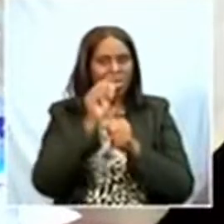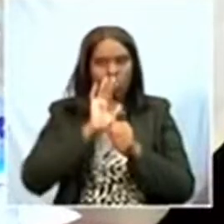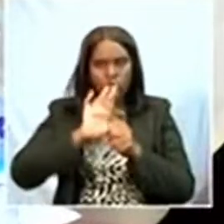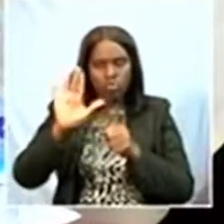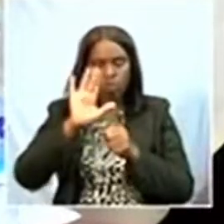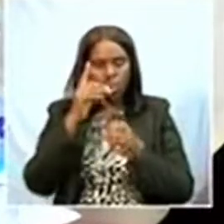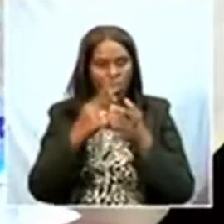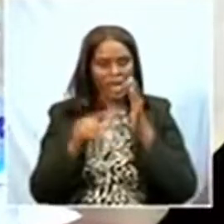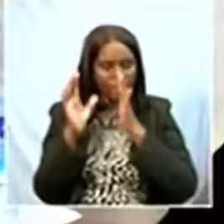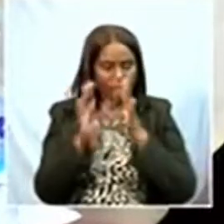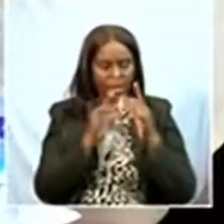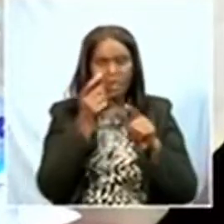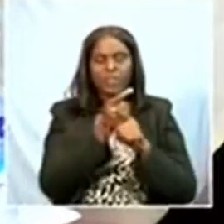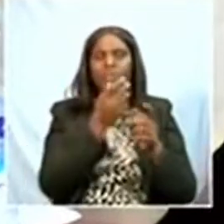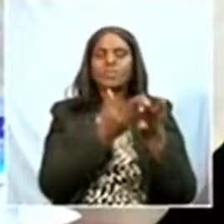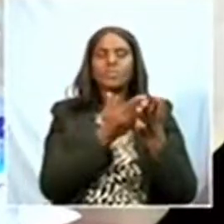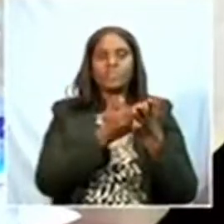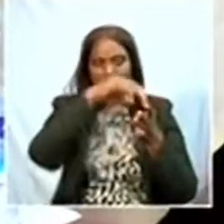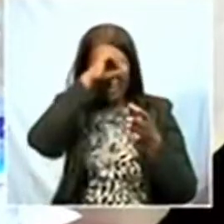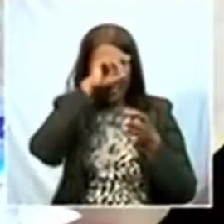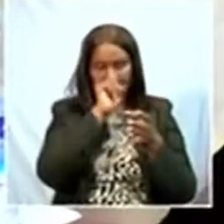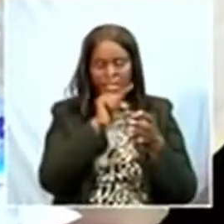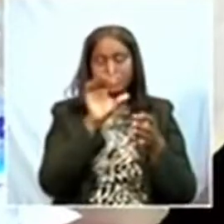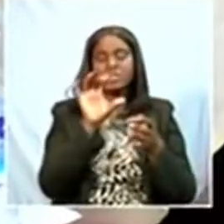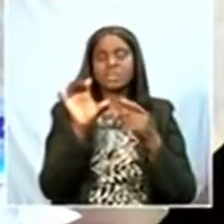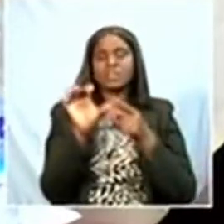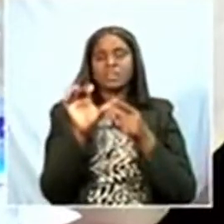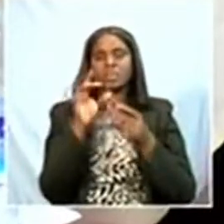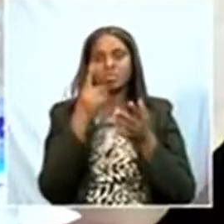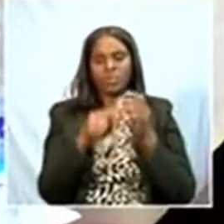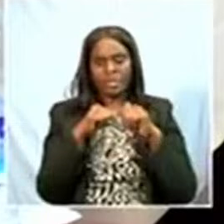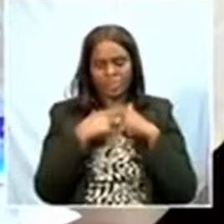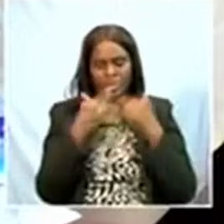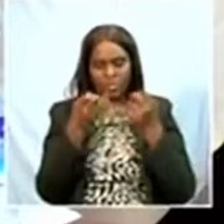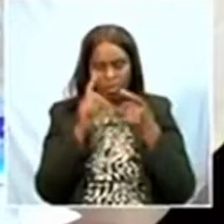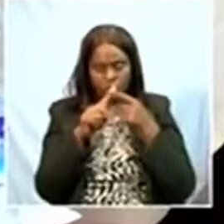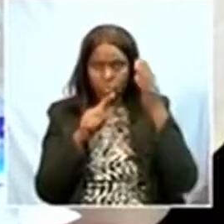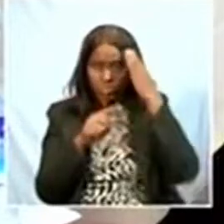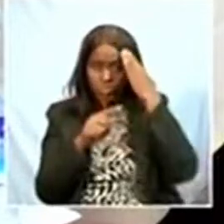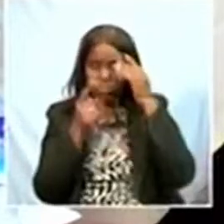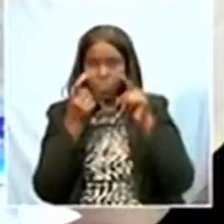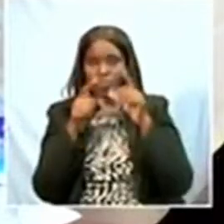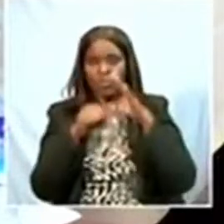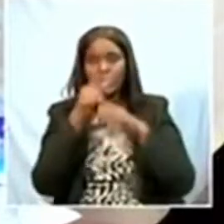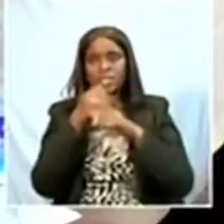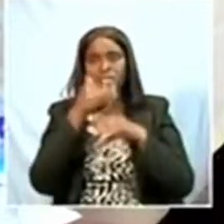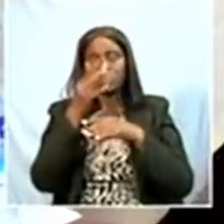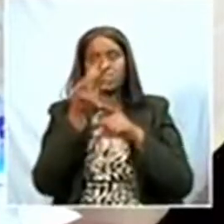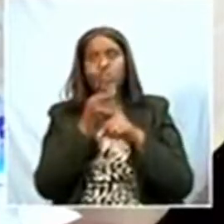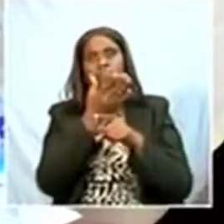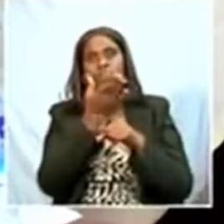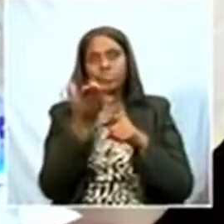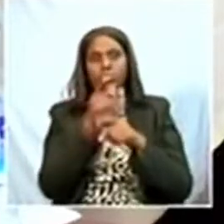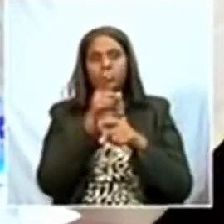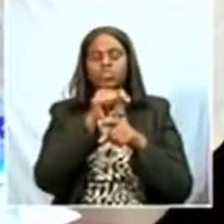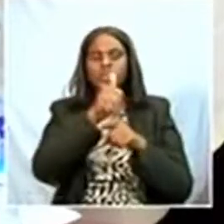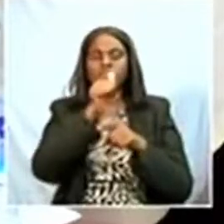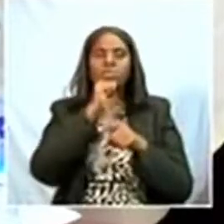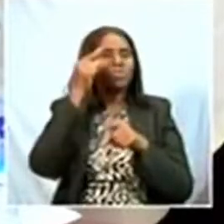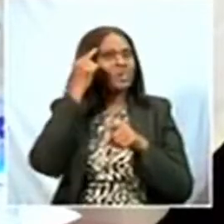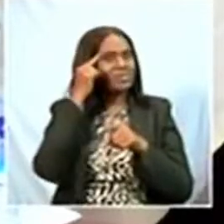to be getting from the mining sector. What I want to find out from you is, don't you